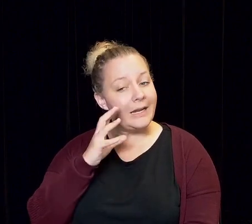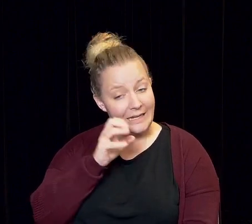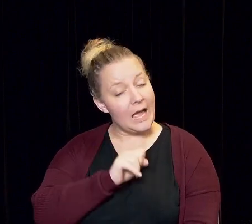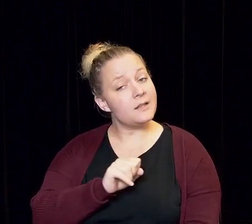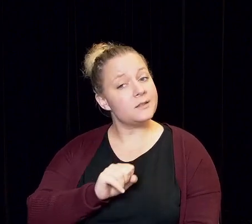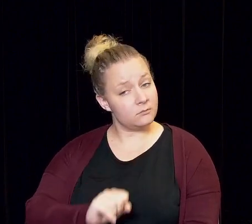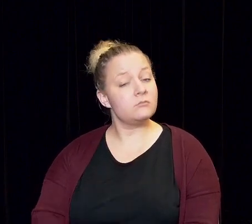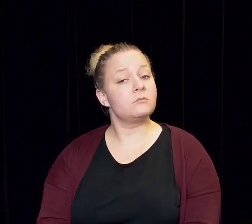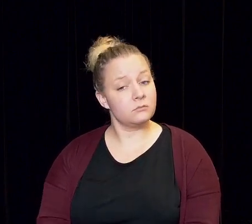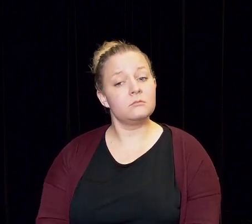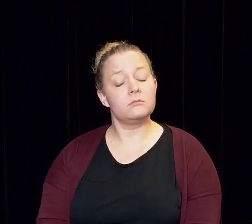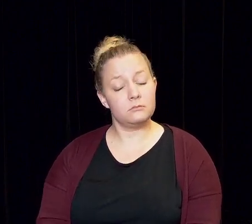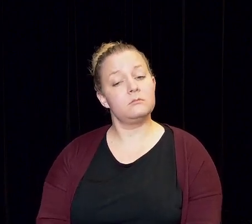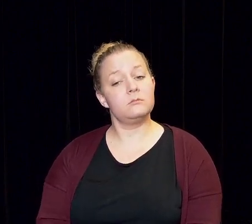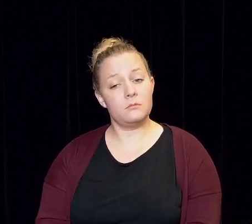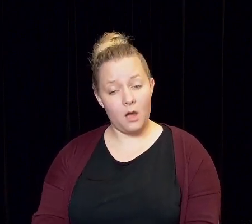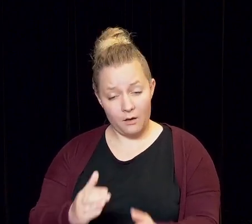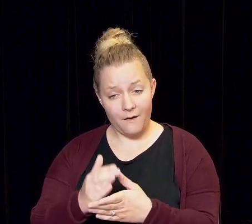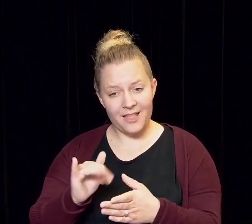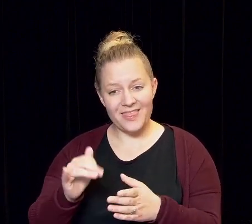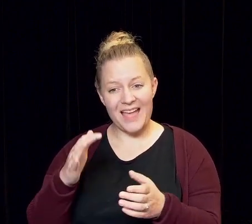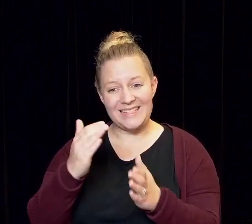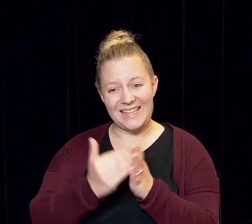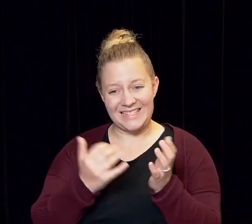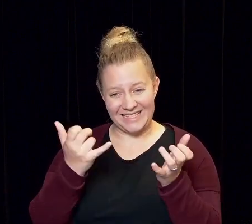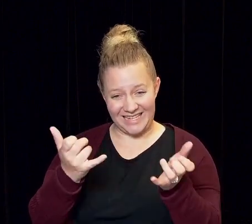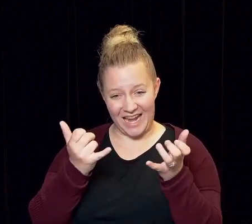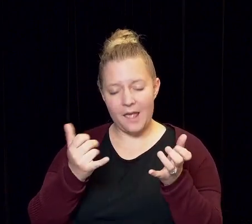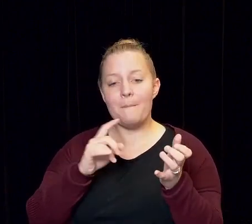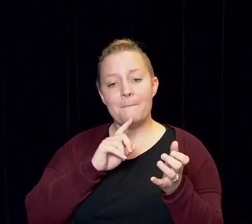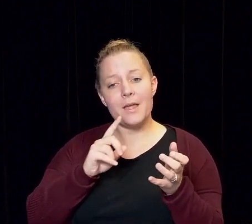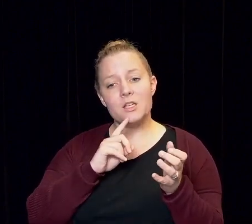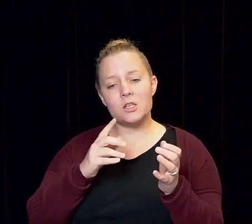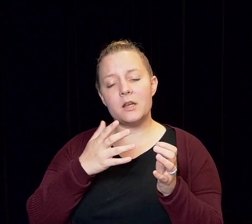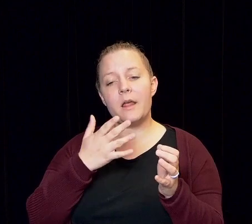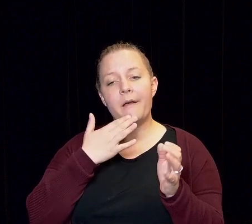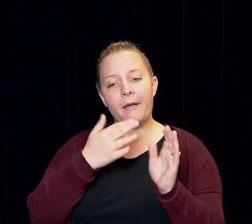then. All right, those are your lesson for today. Make